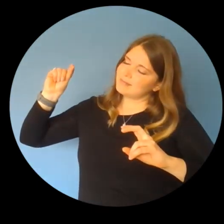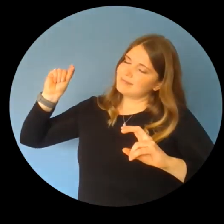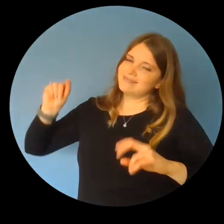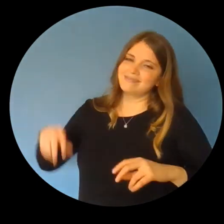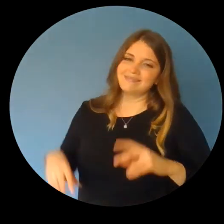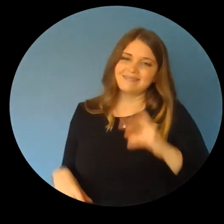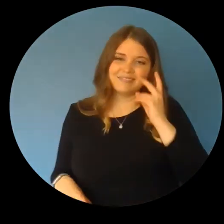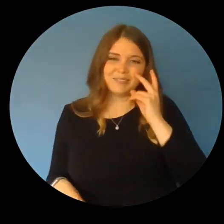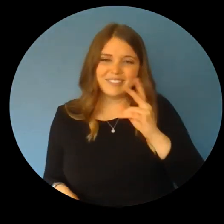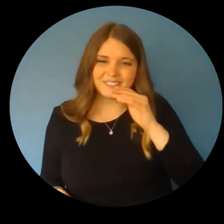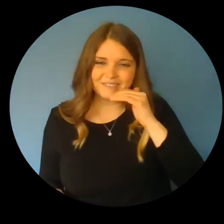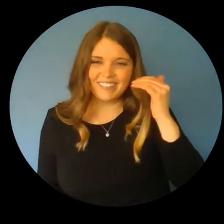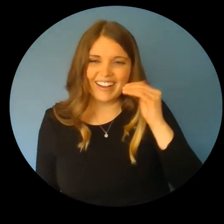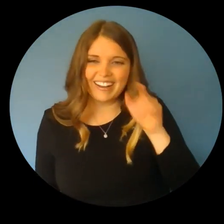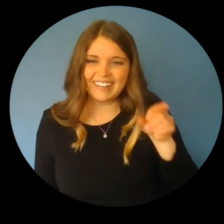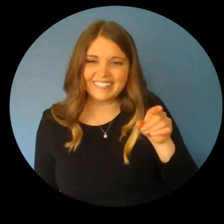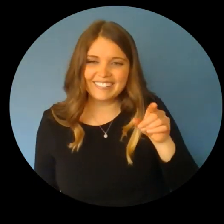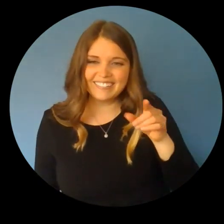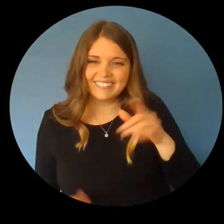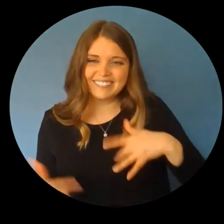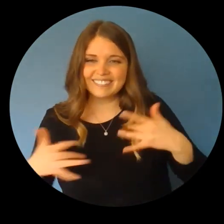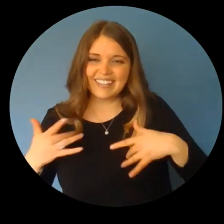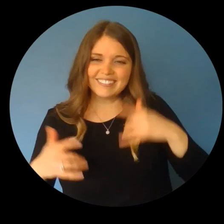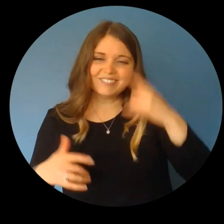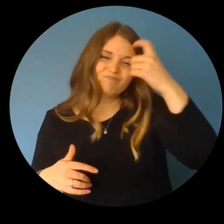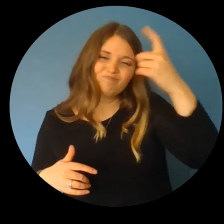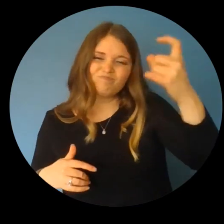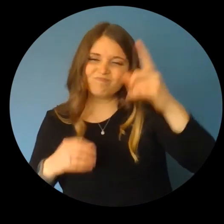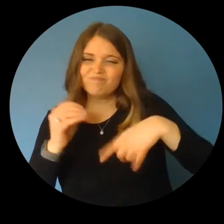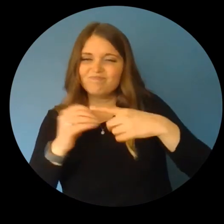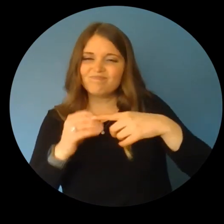sleep. Look at him smiling. Looking at the poodles.